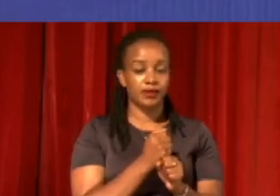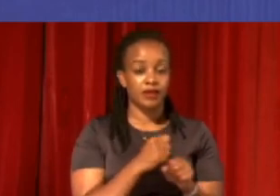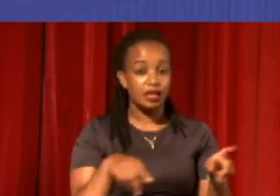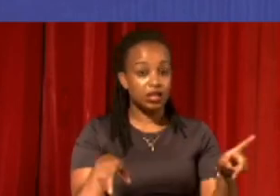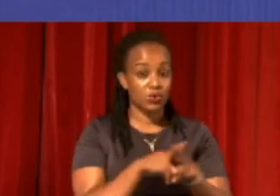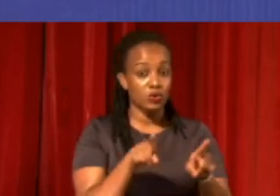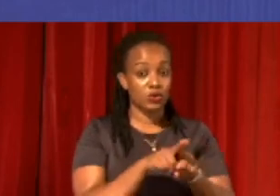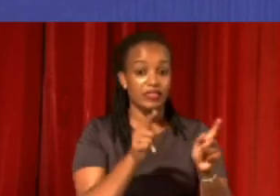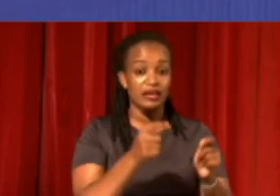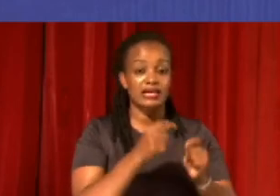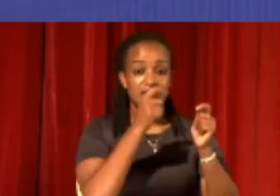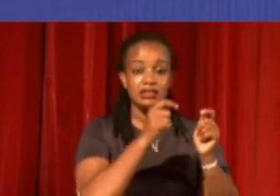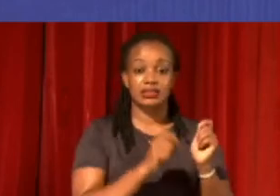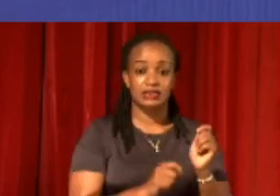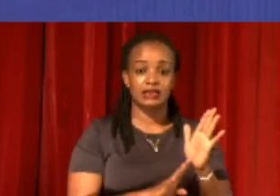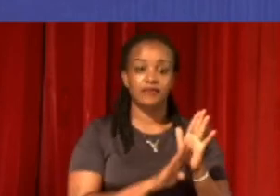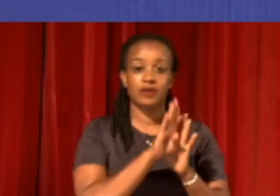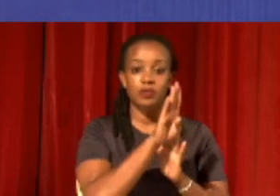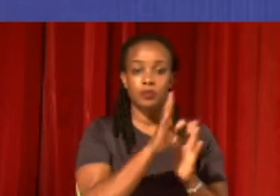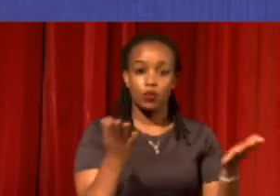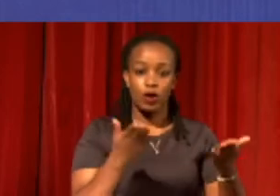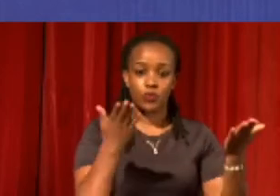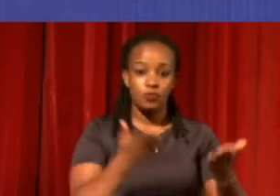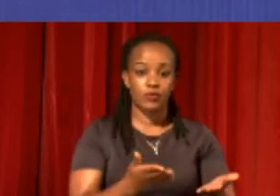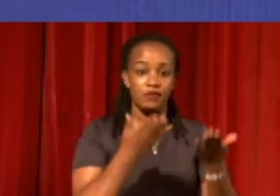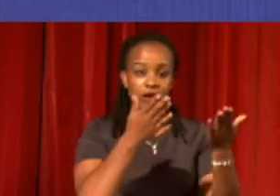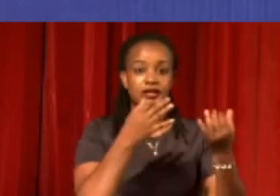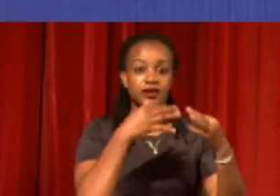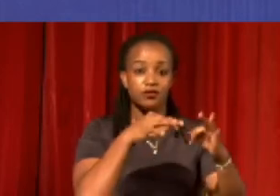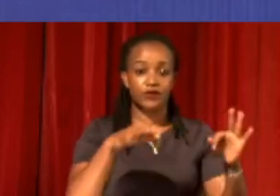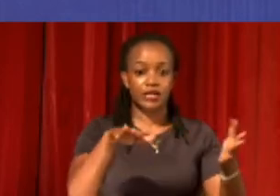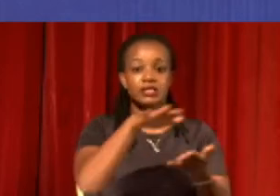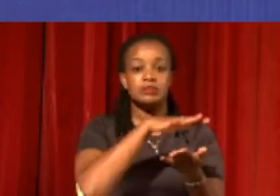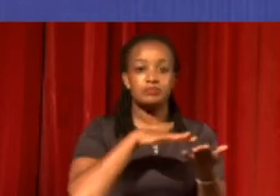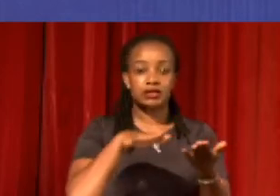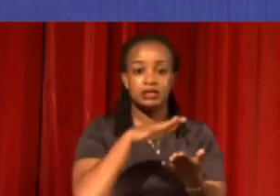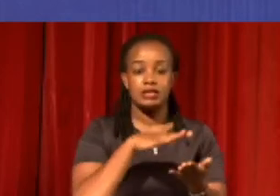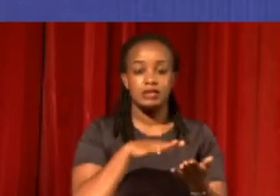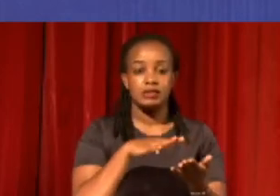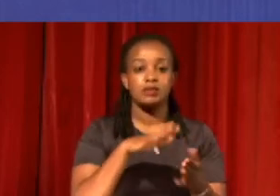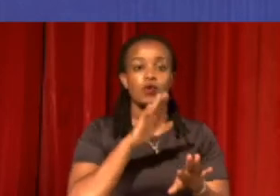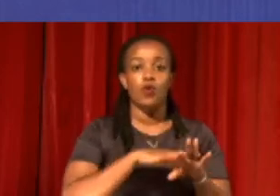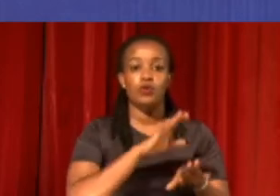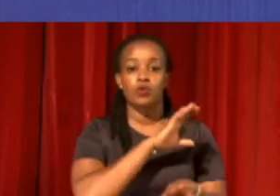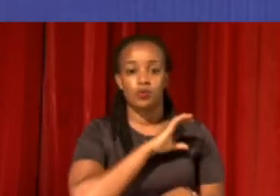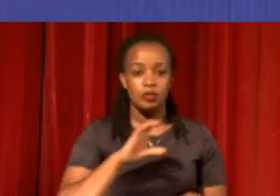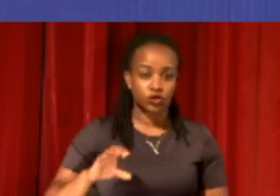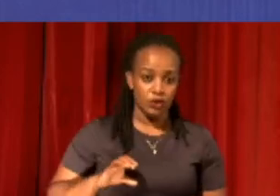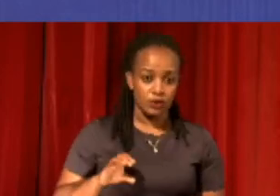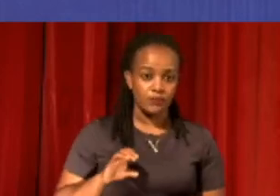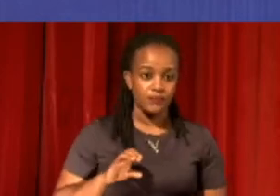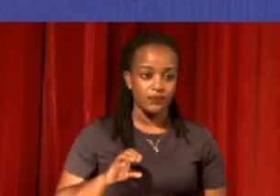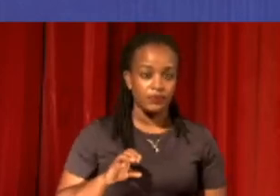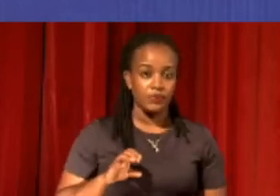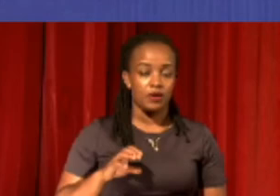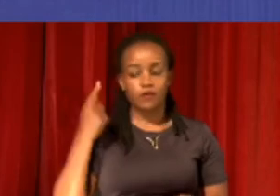talent development as well, where we provide free spaces at the commission. We also How do you say, for practice? For practice.